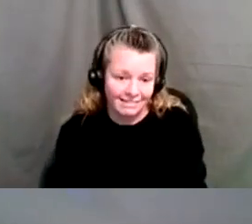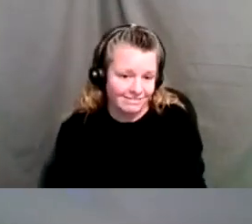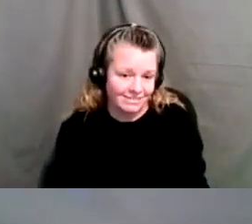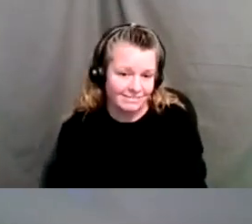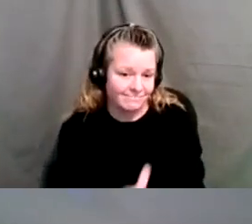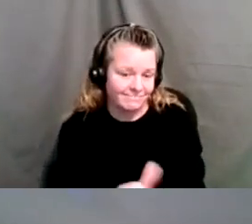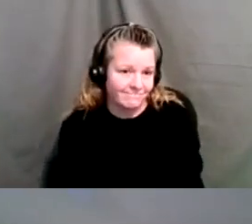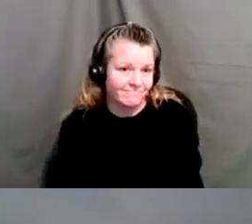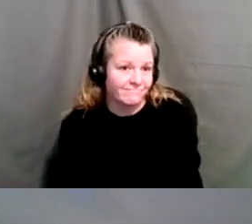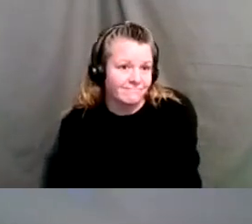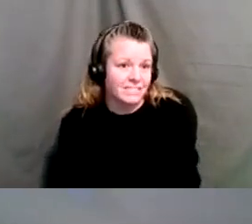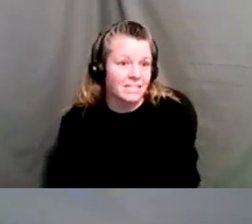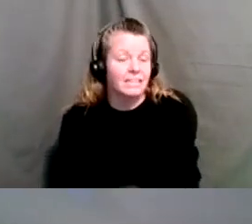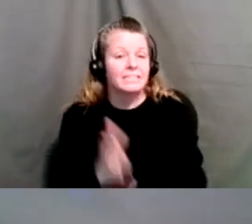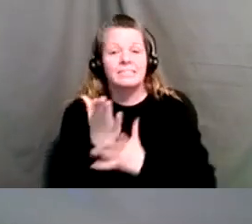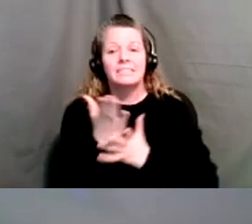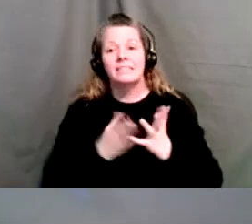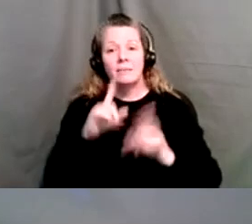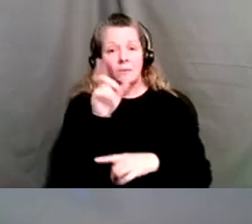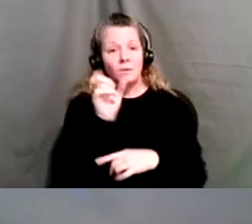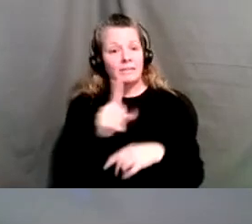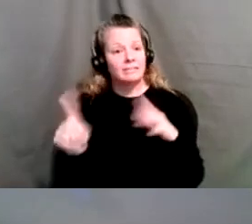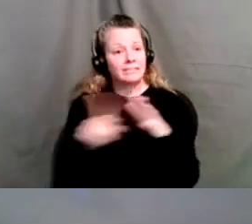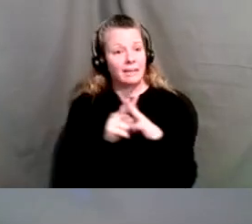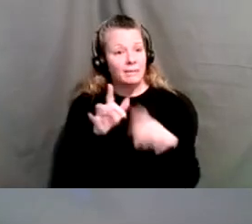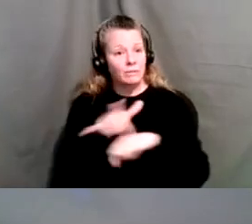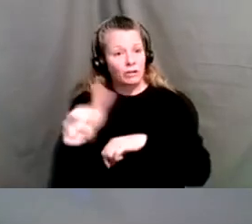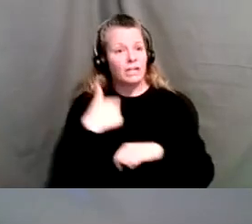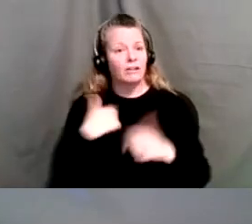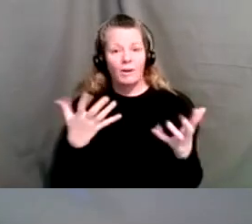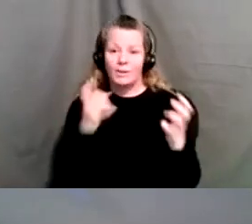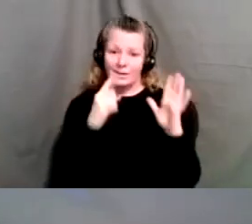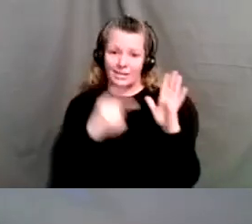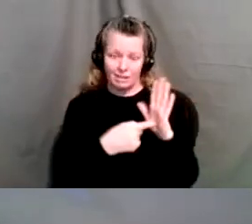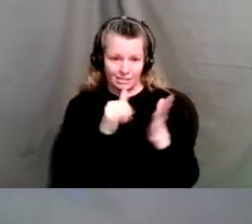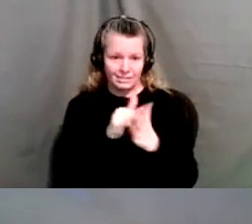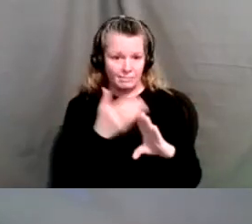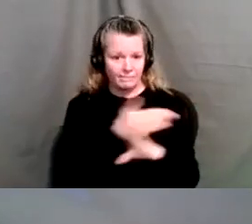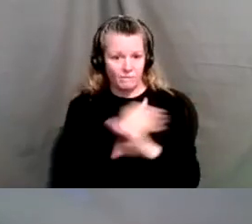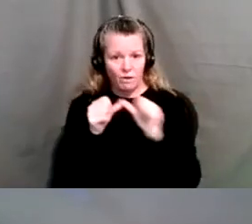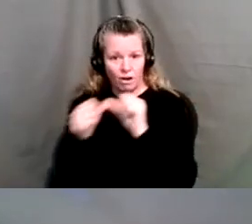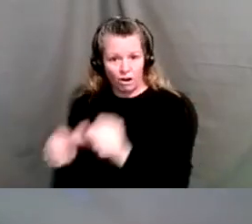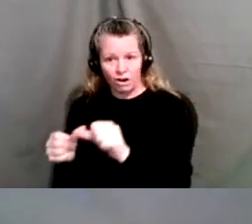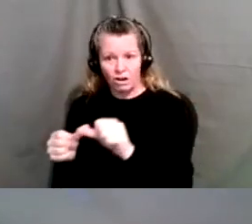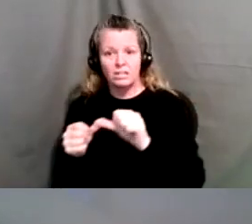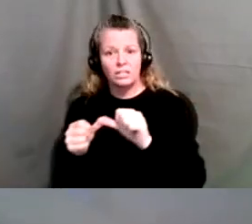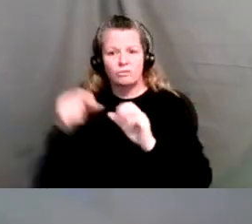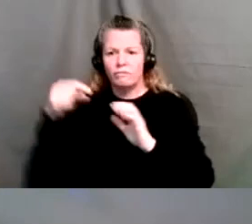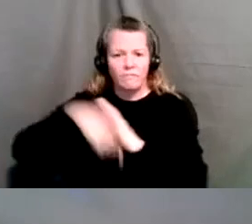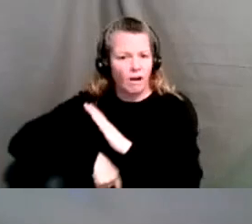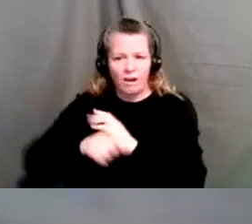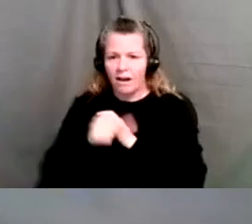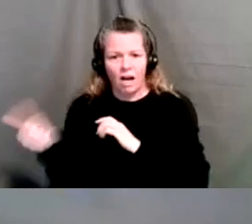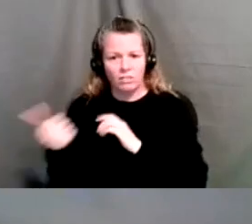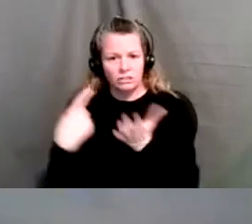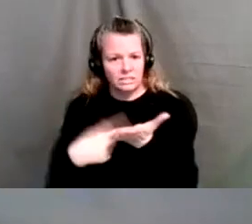Some questions came up earlier. I want to acknowledge those before we go too far into these other